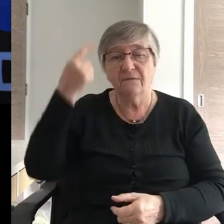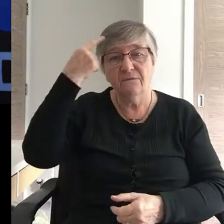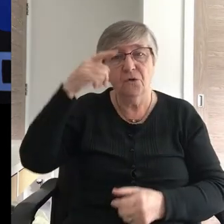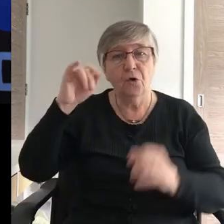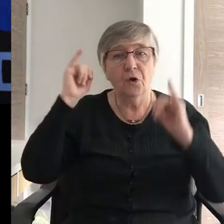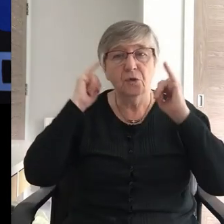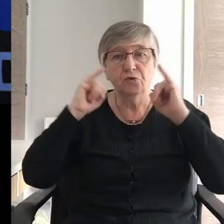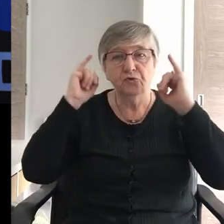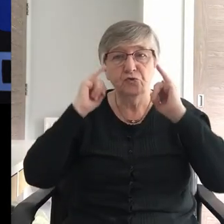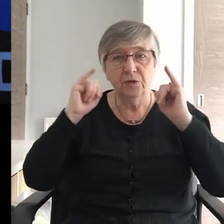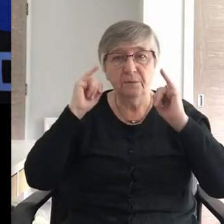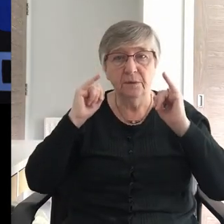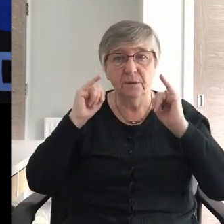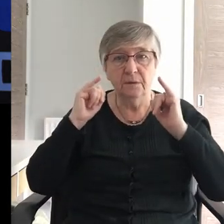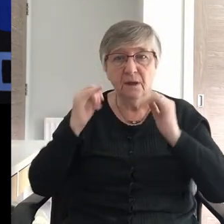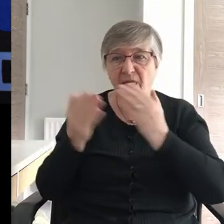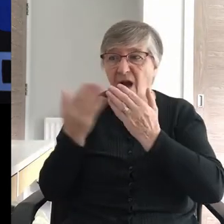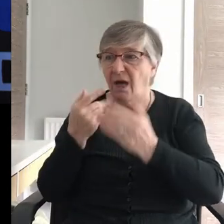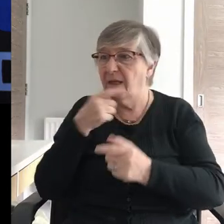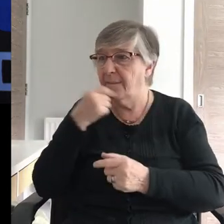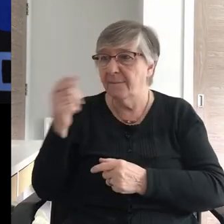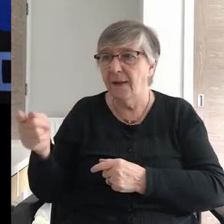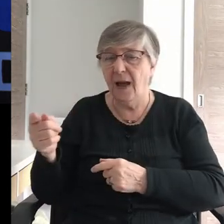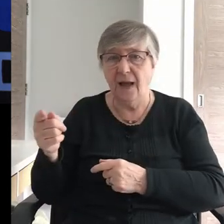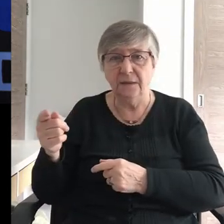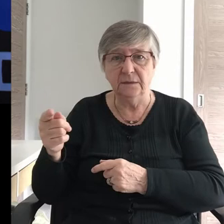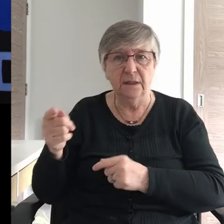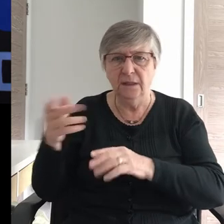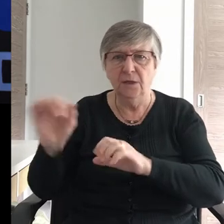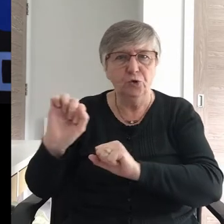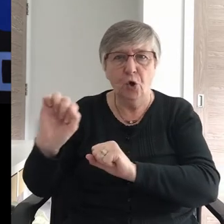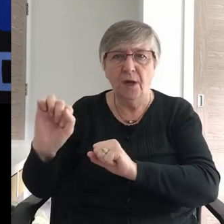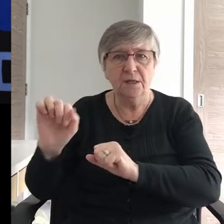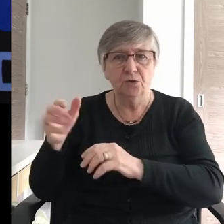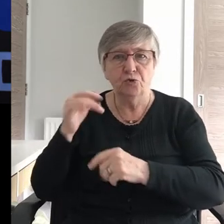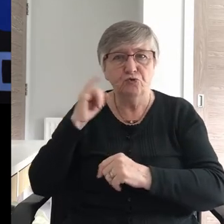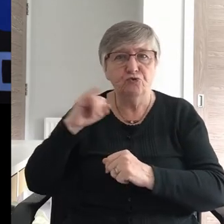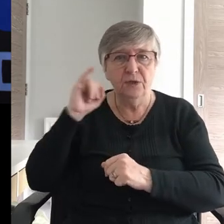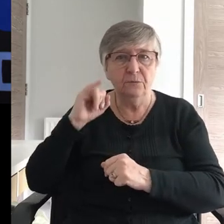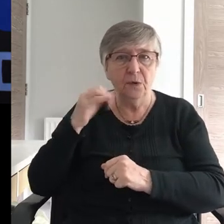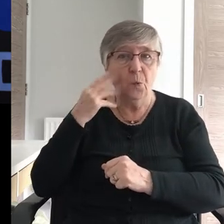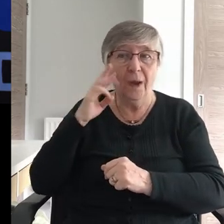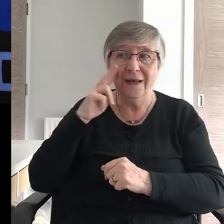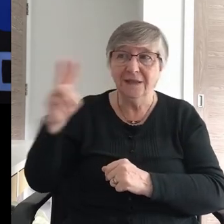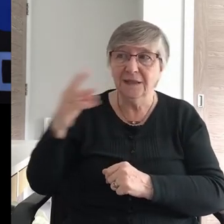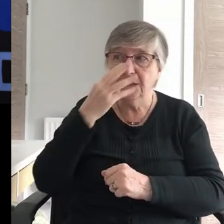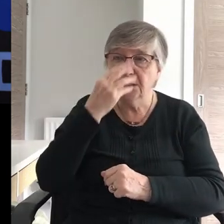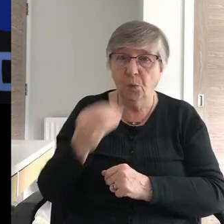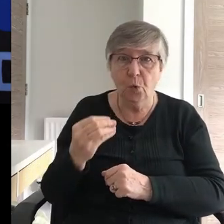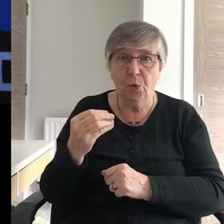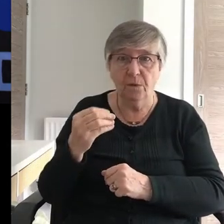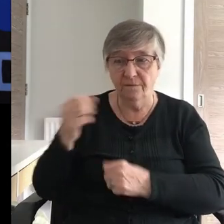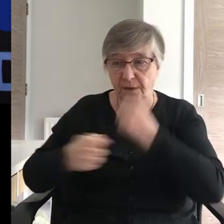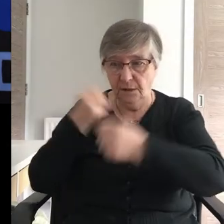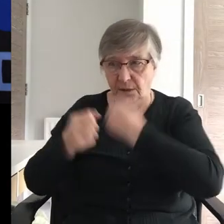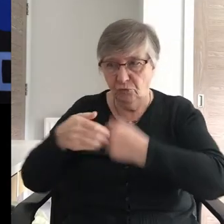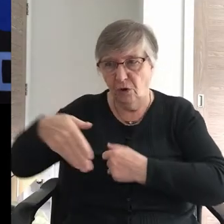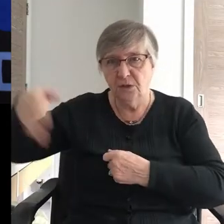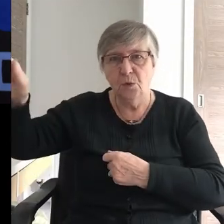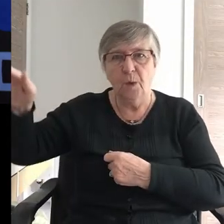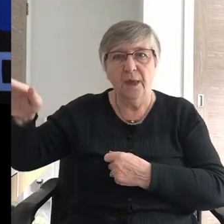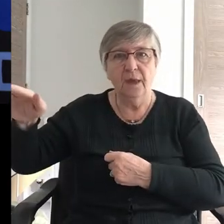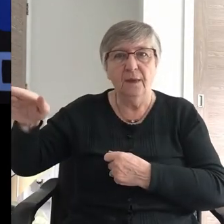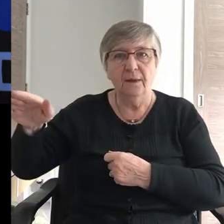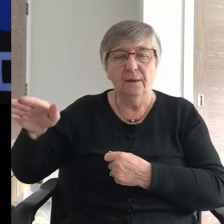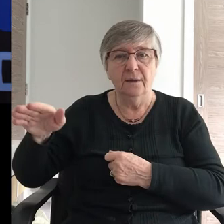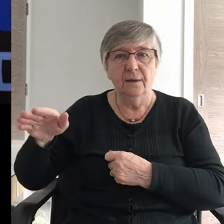sheep. The hired hand is not the shepherd and does not own the sheep. So when he sees the wolf coming, he abandons the sheep and